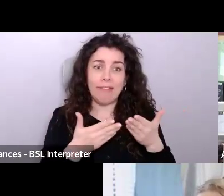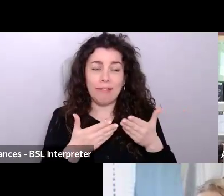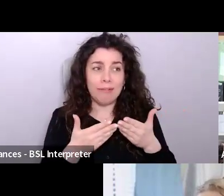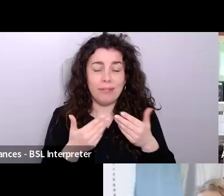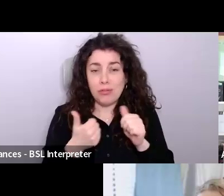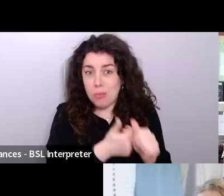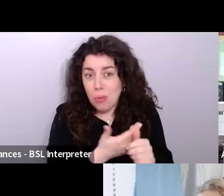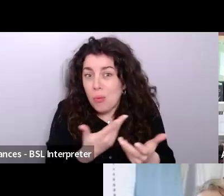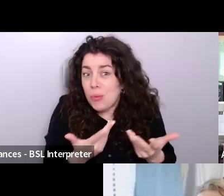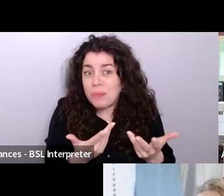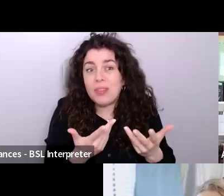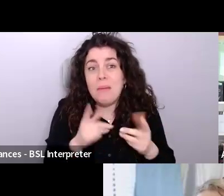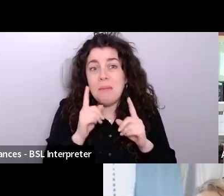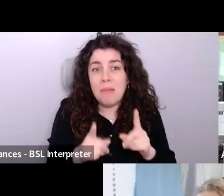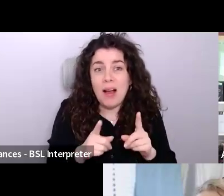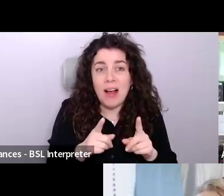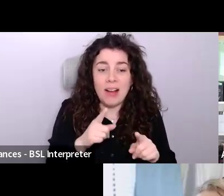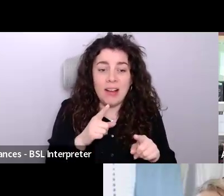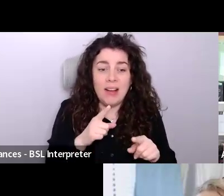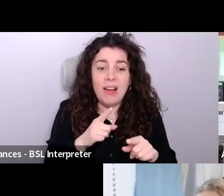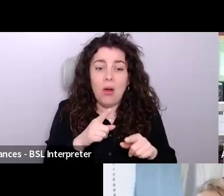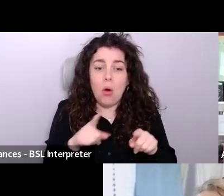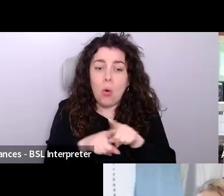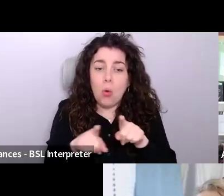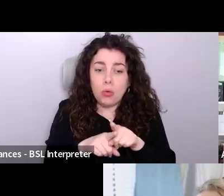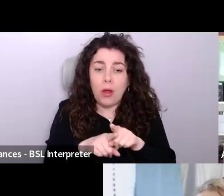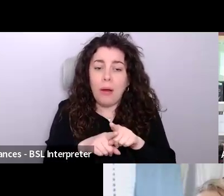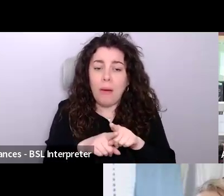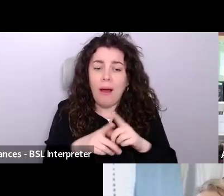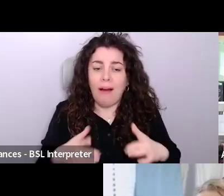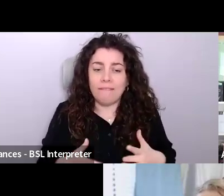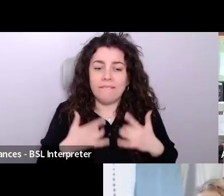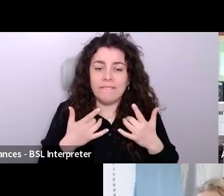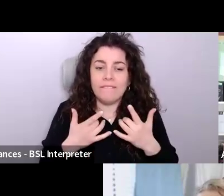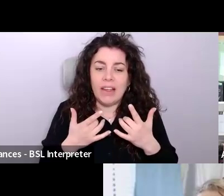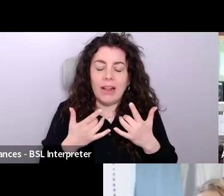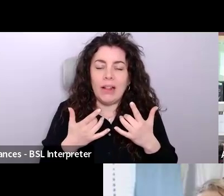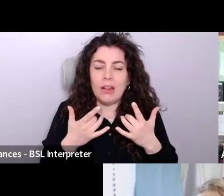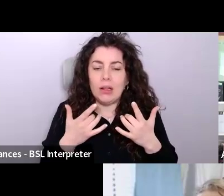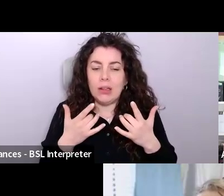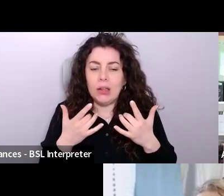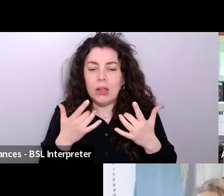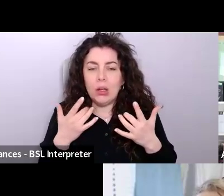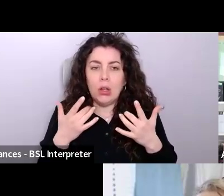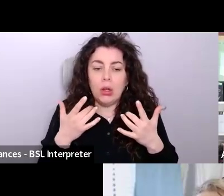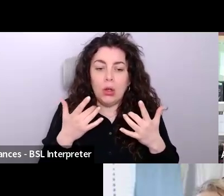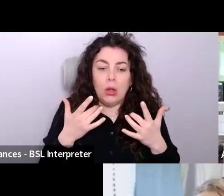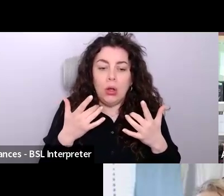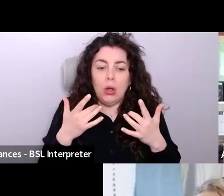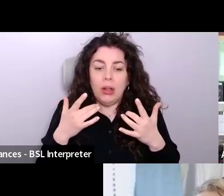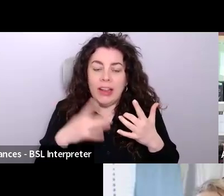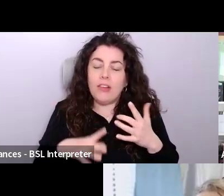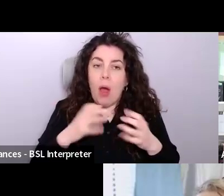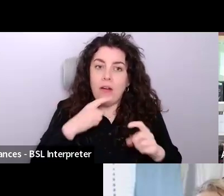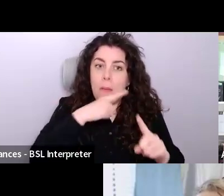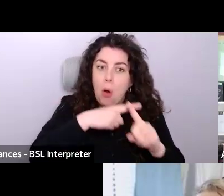mind is quite important as well, because that tends to make the conversations feel more